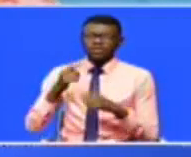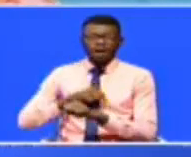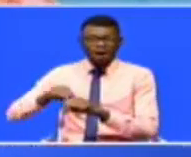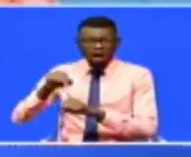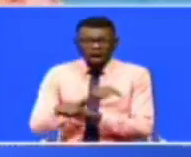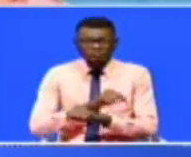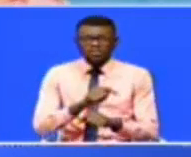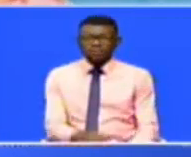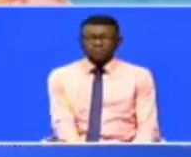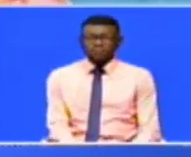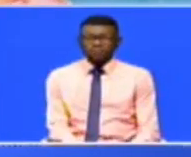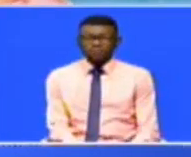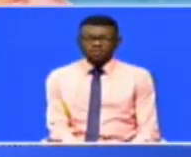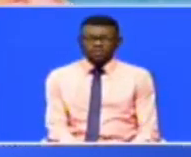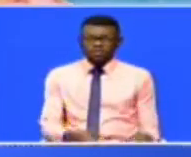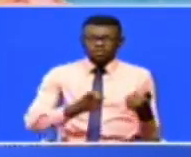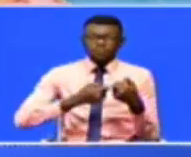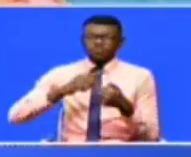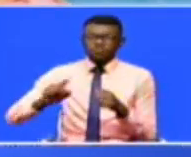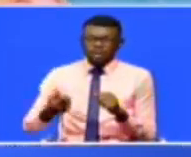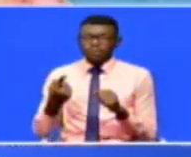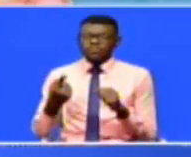of a sample of